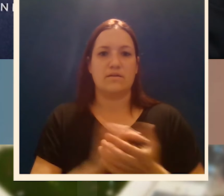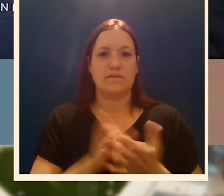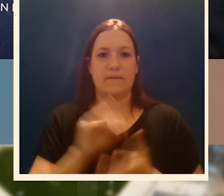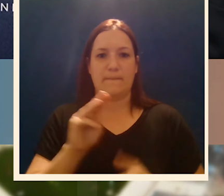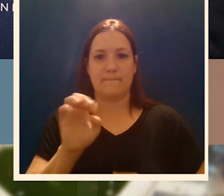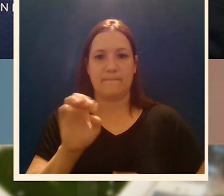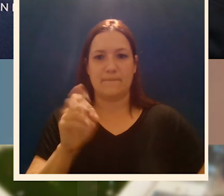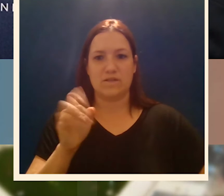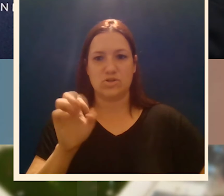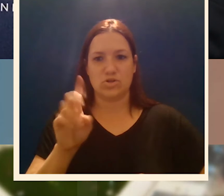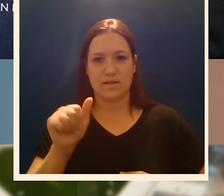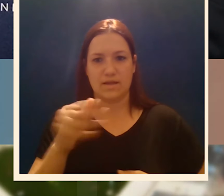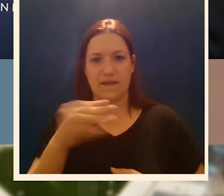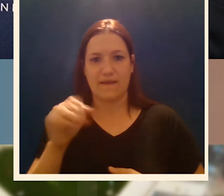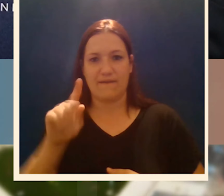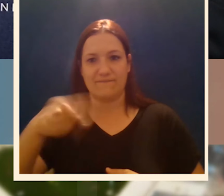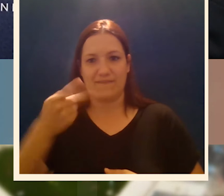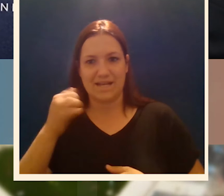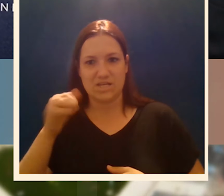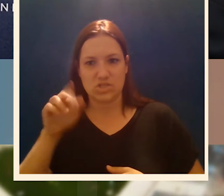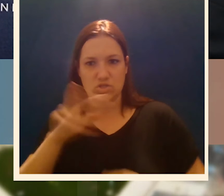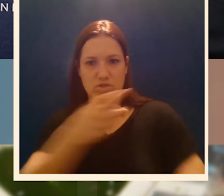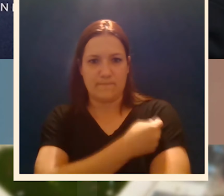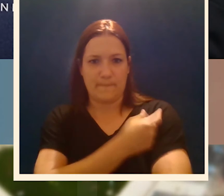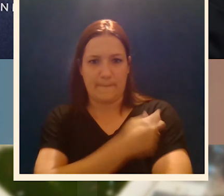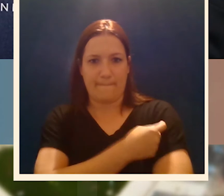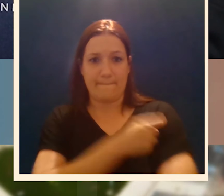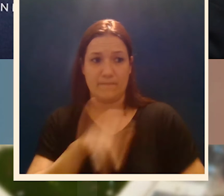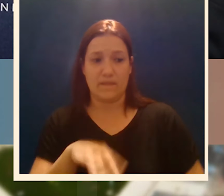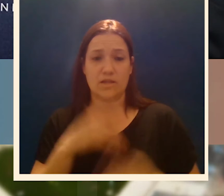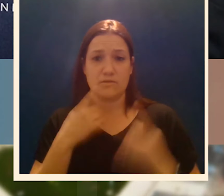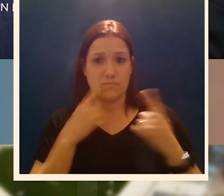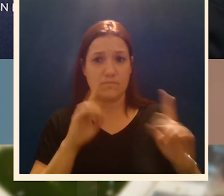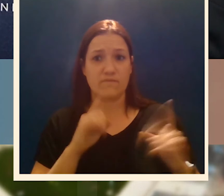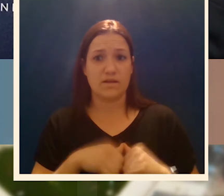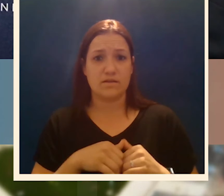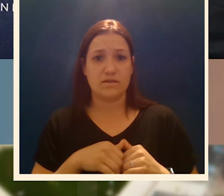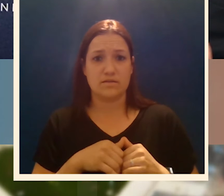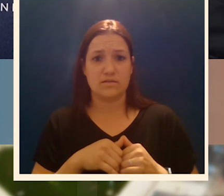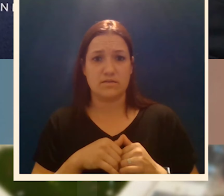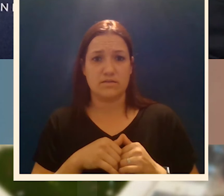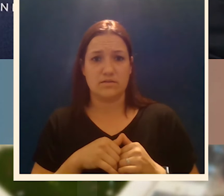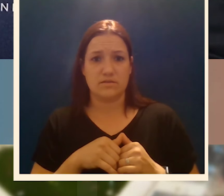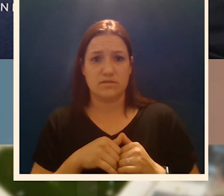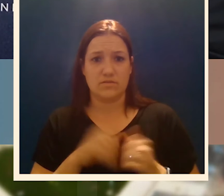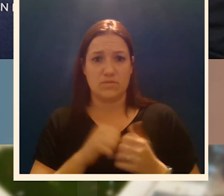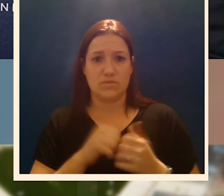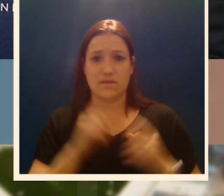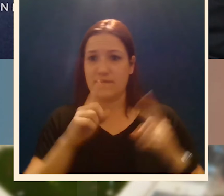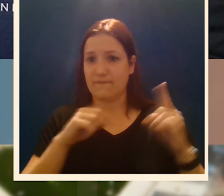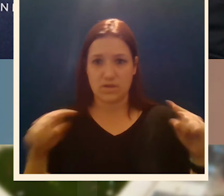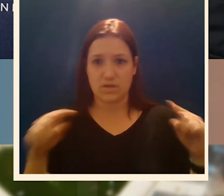that they have no reason to believe that they won't be just as effective in preventing, again,